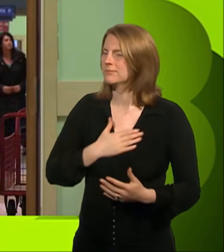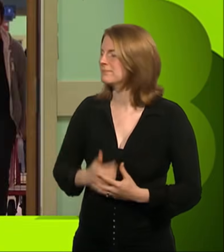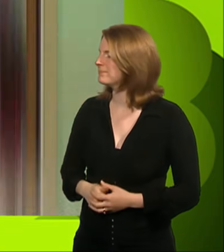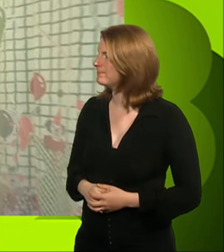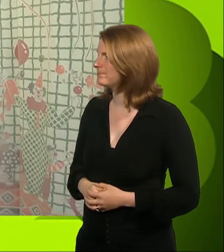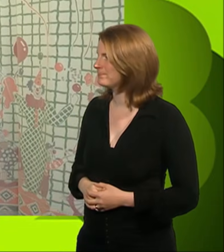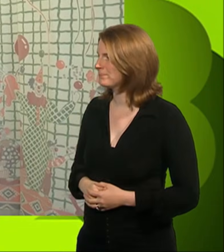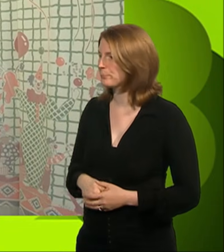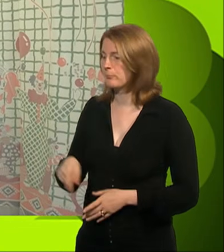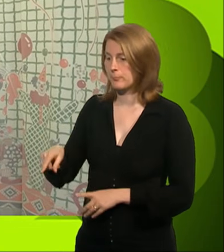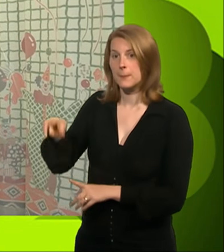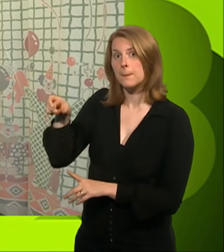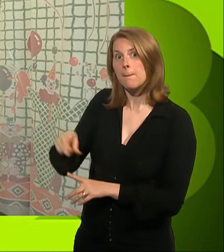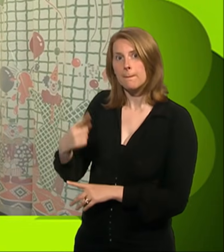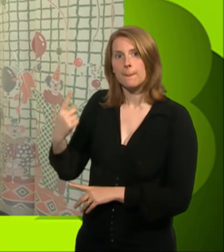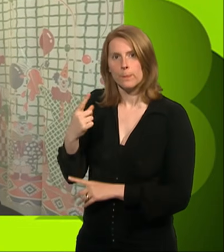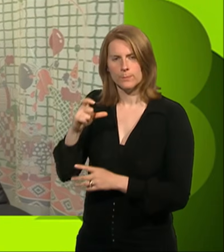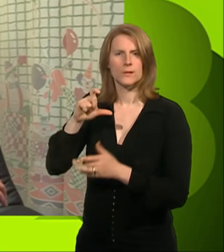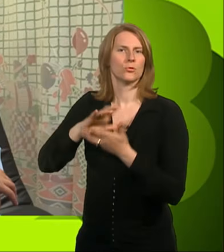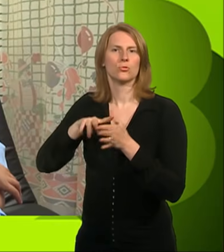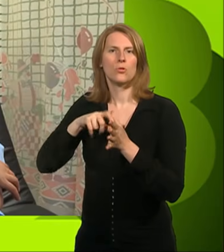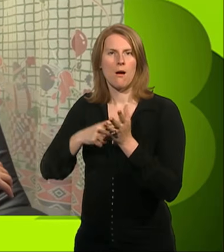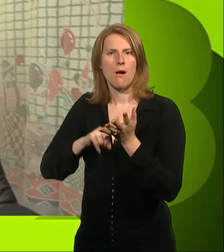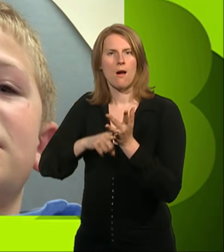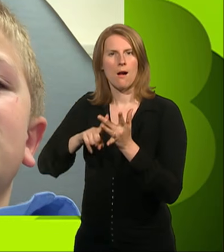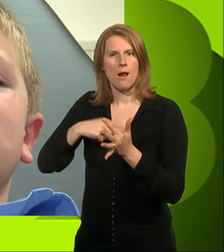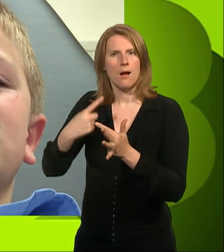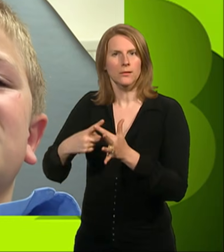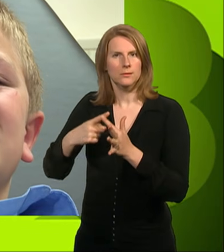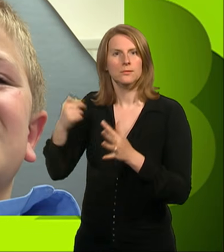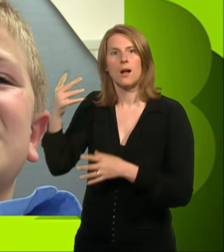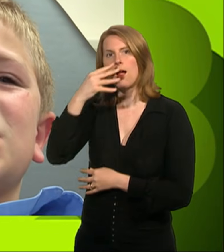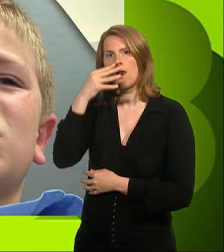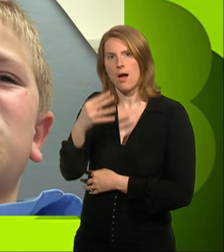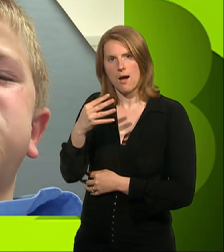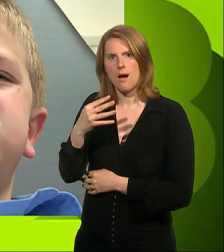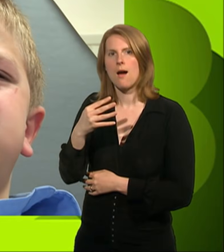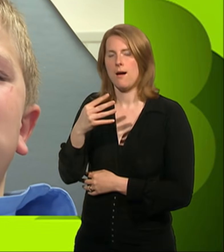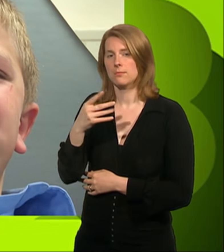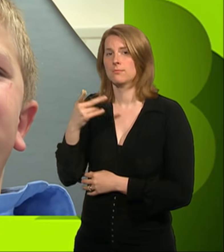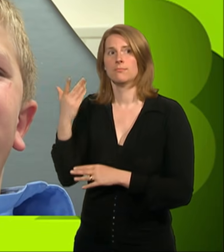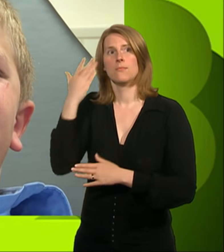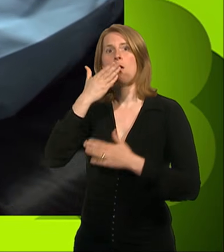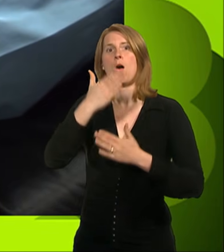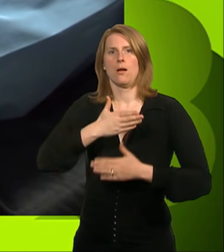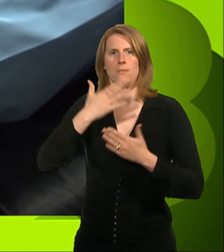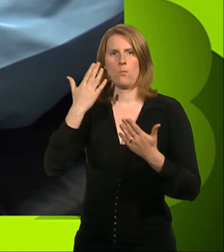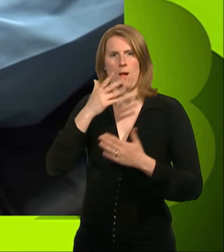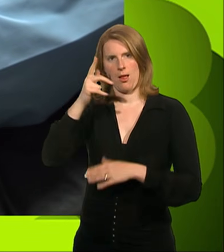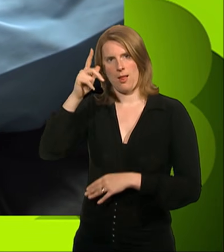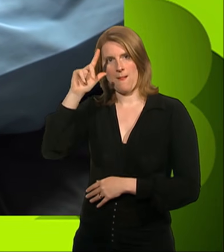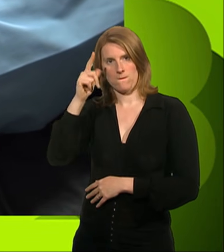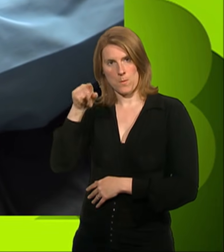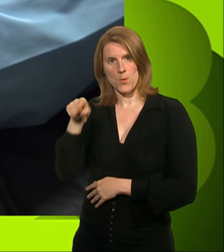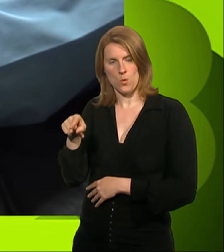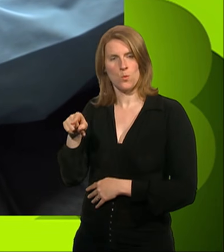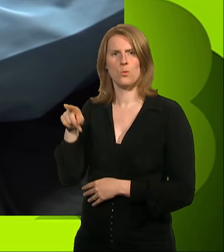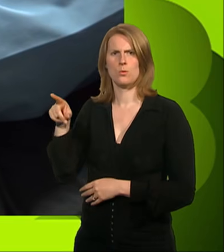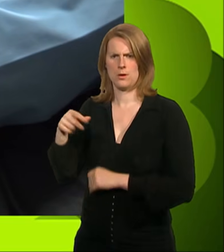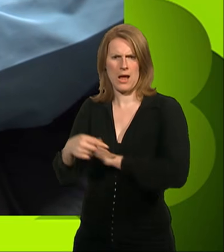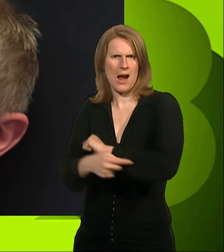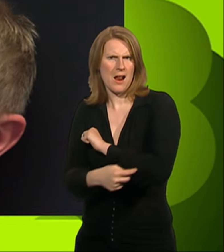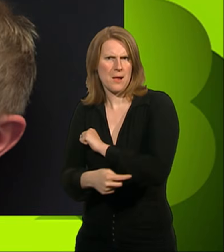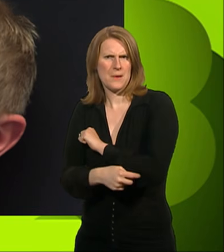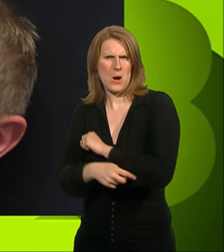In Liverpool, 9-year-old Charlie is in hospital with a painful elbow. See? Painful. So, what have you done to it?